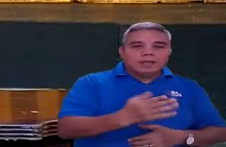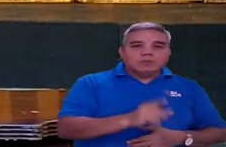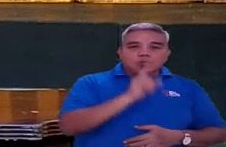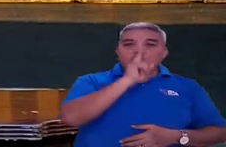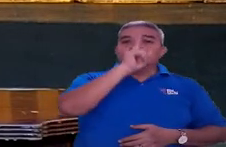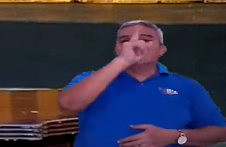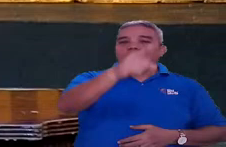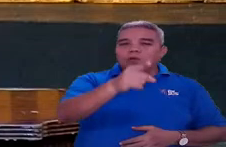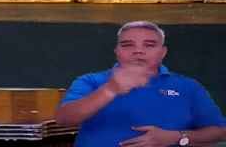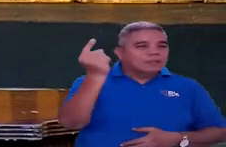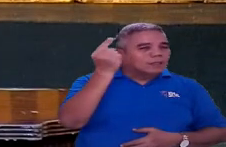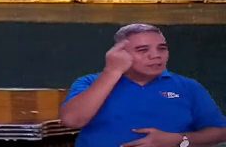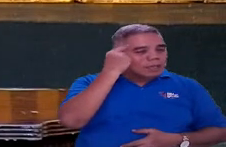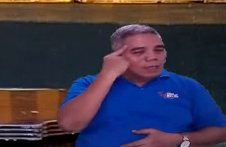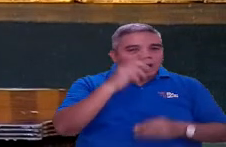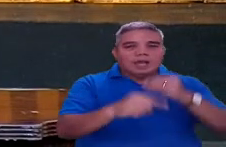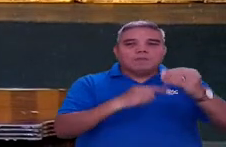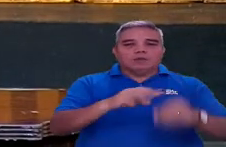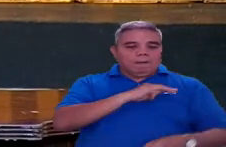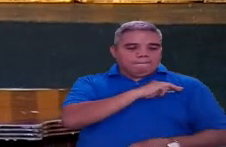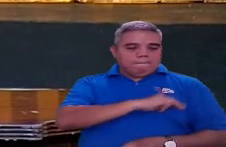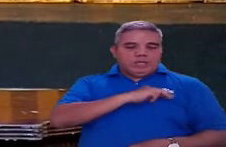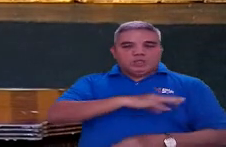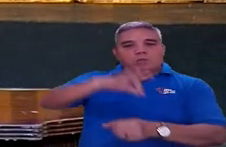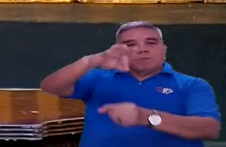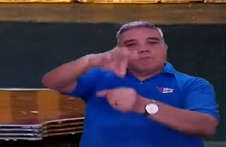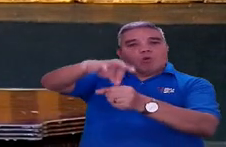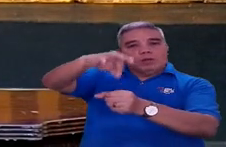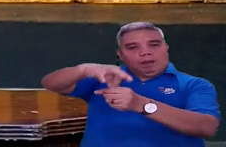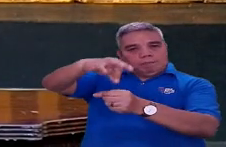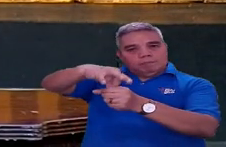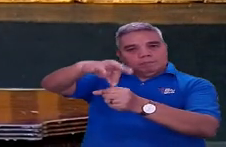already be exposed in a mission program.